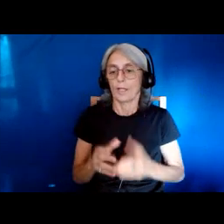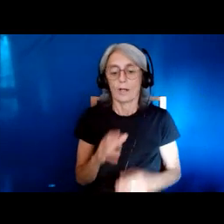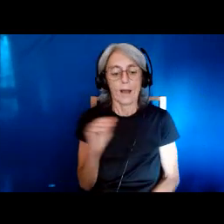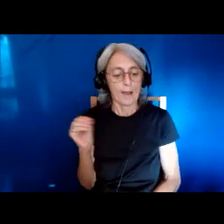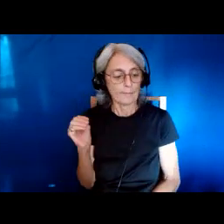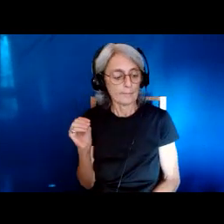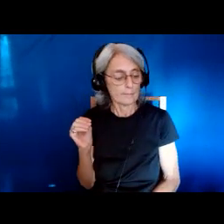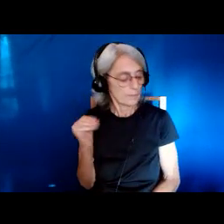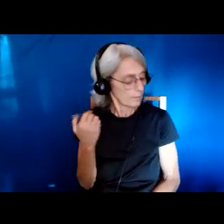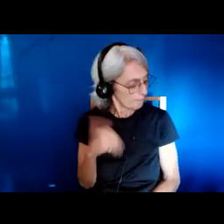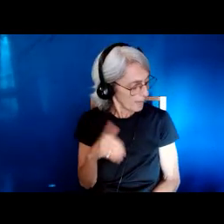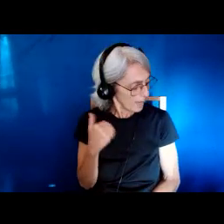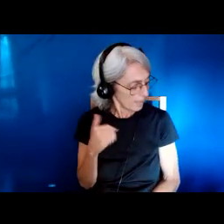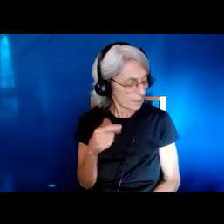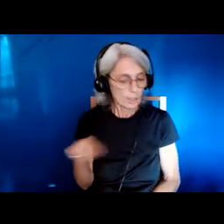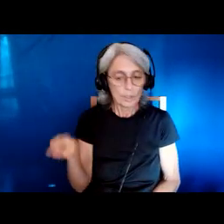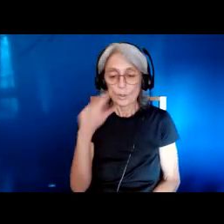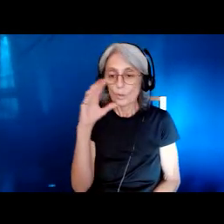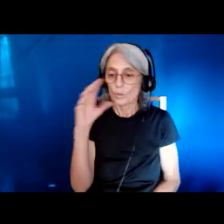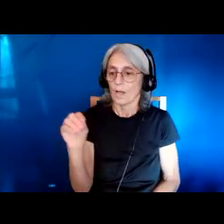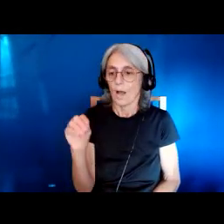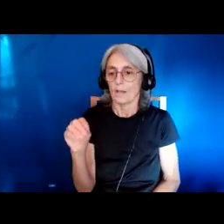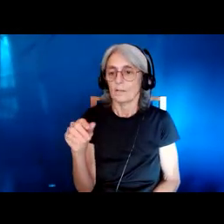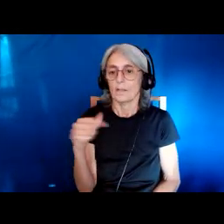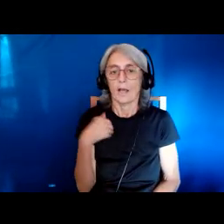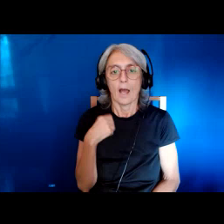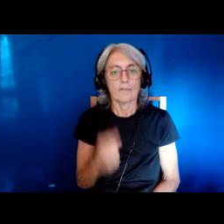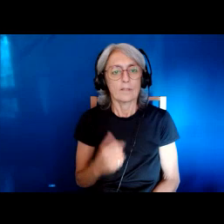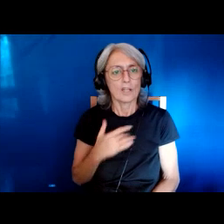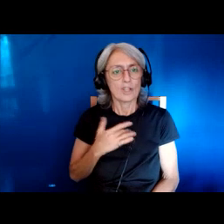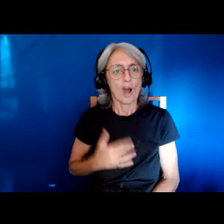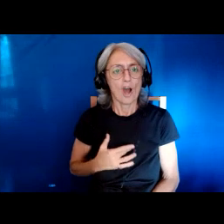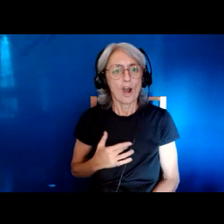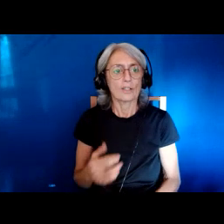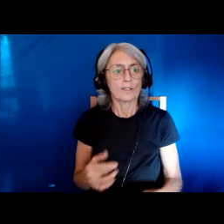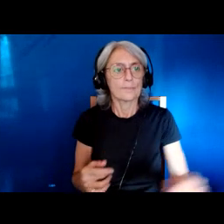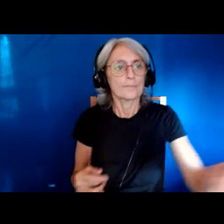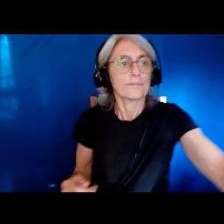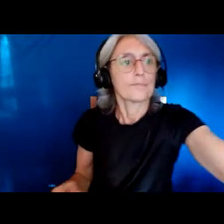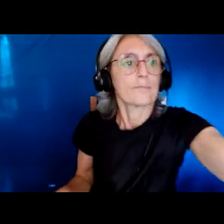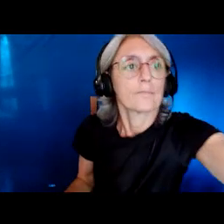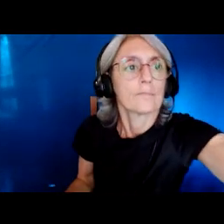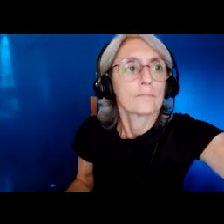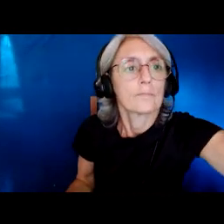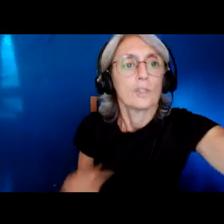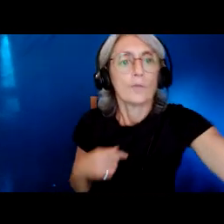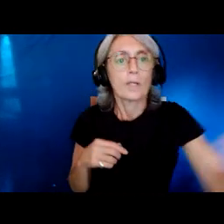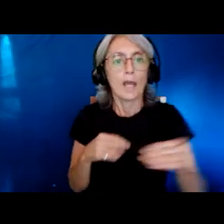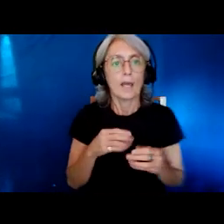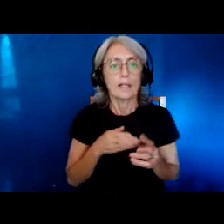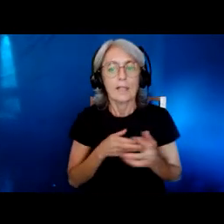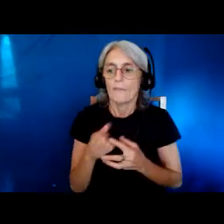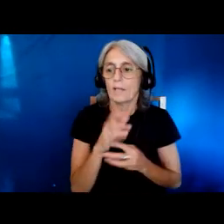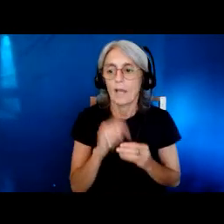Man, you guys have such heart, and to be able to navigate and vacillate in the spaces and the